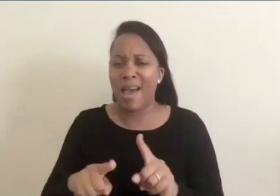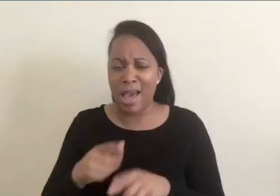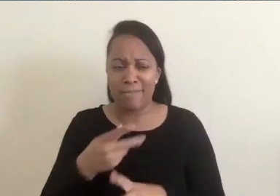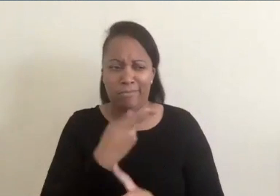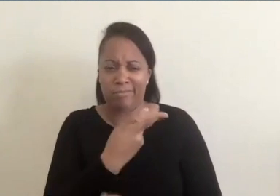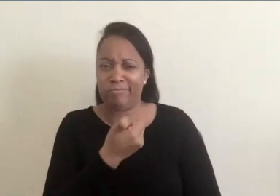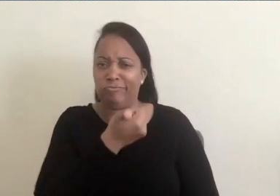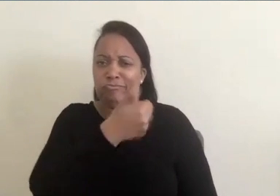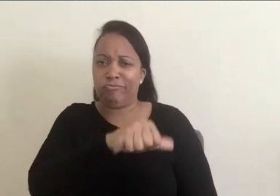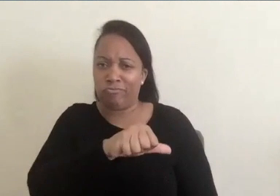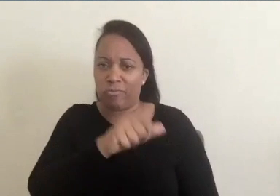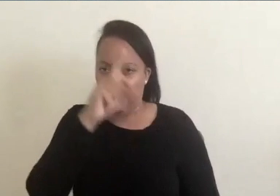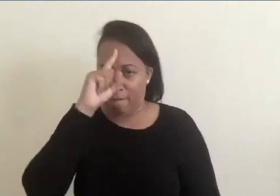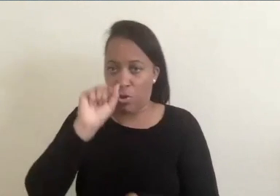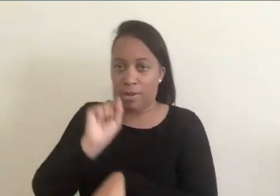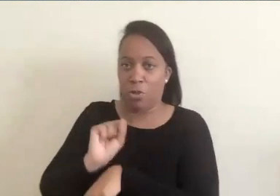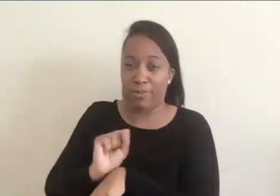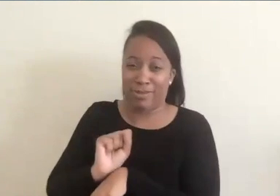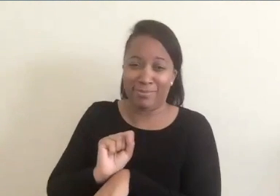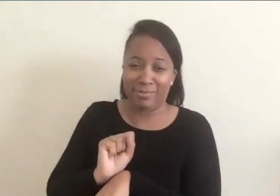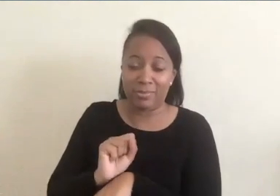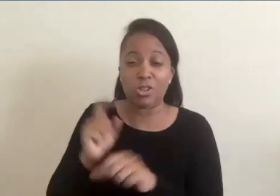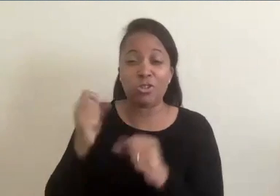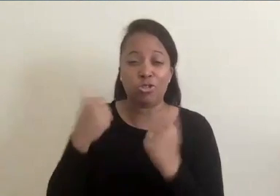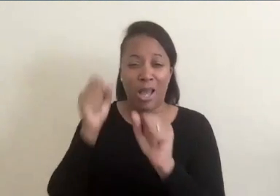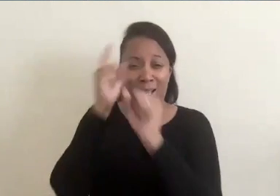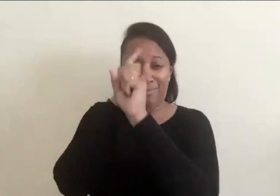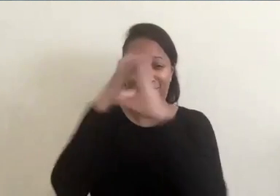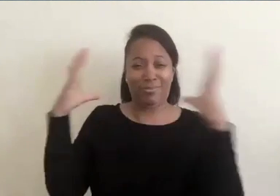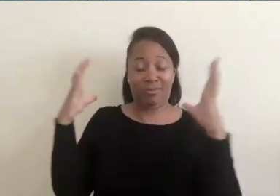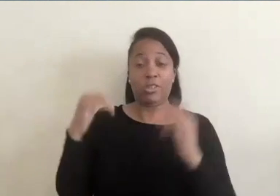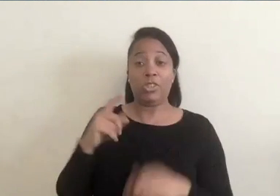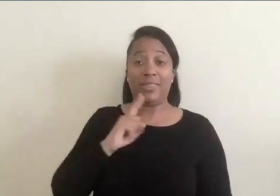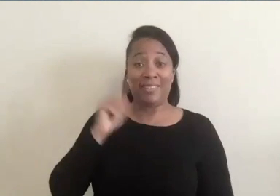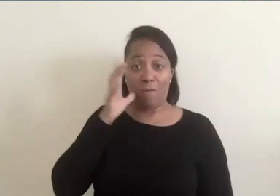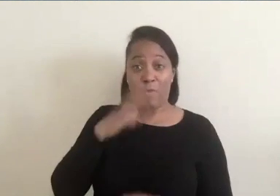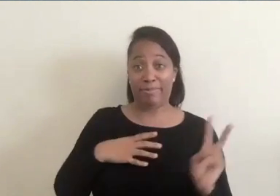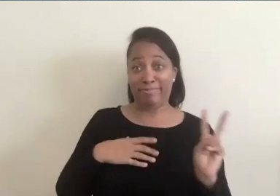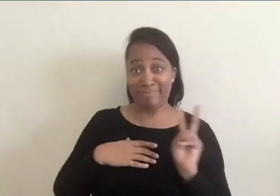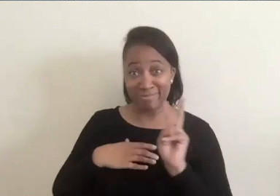rejected for employment. So you can sort of picture this, right? There are 2